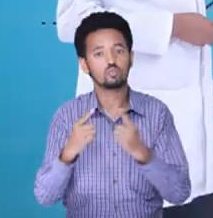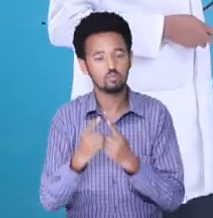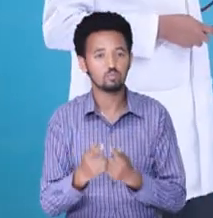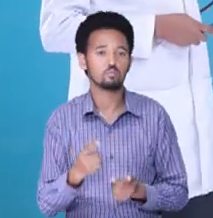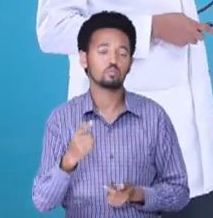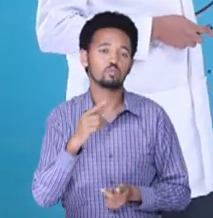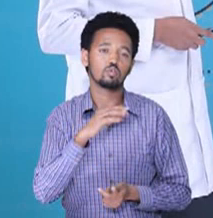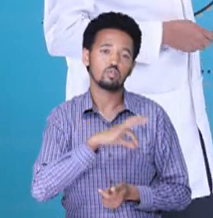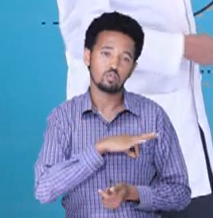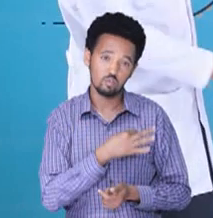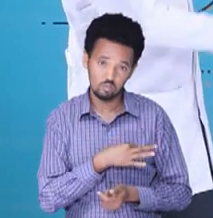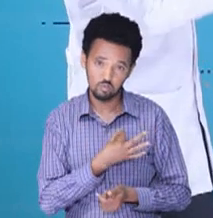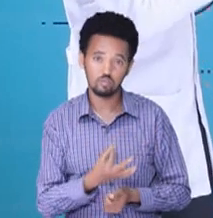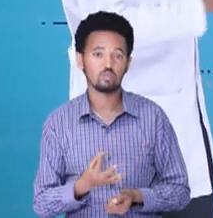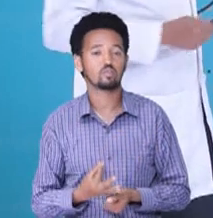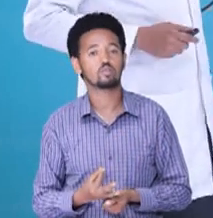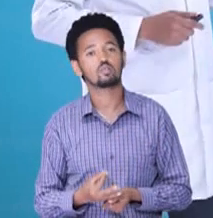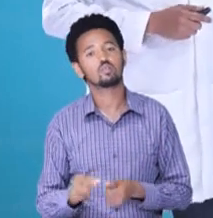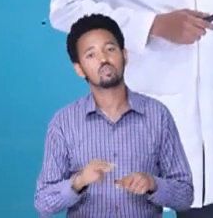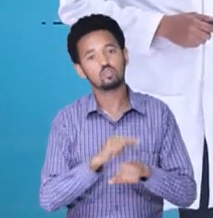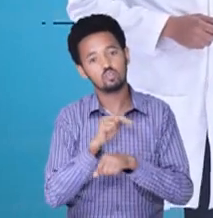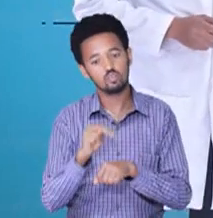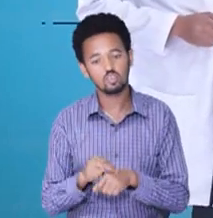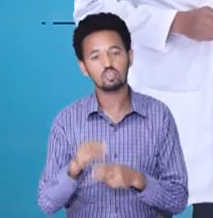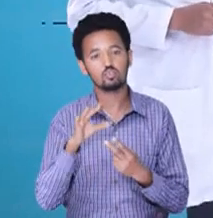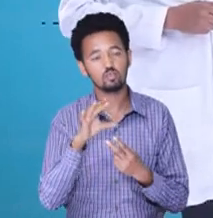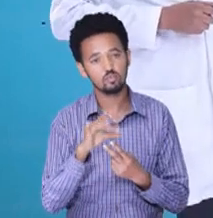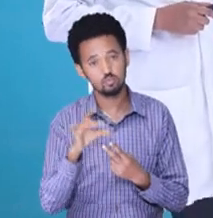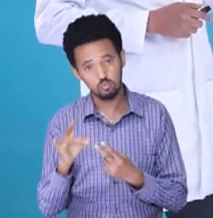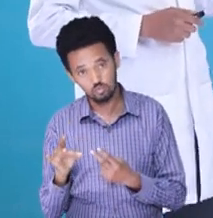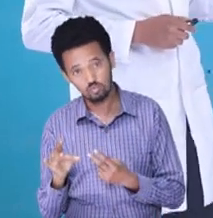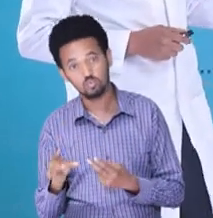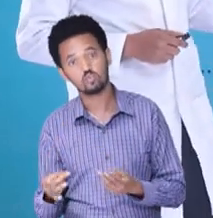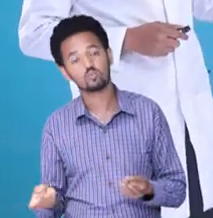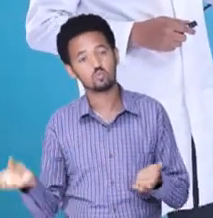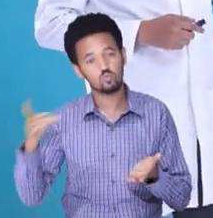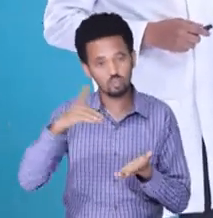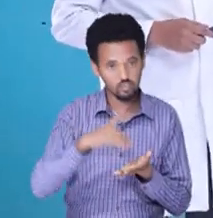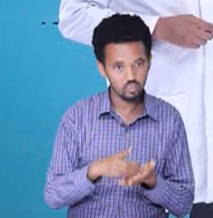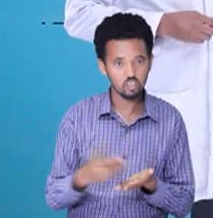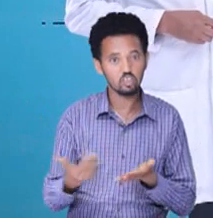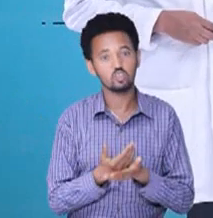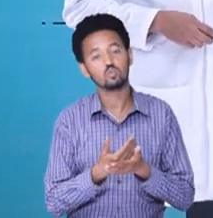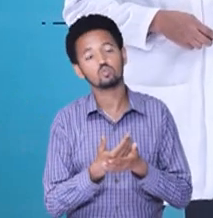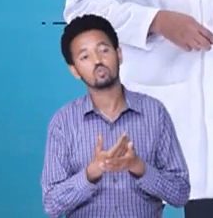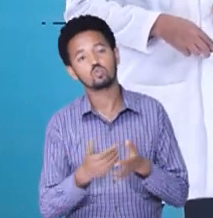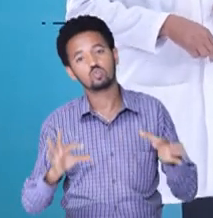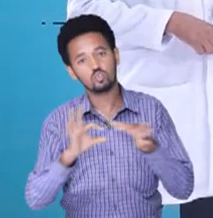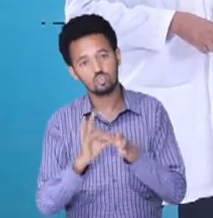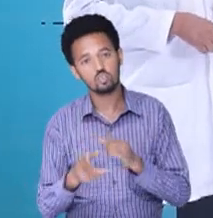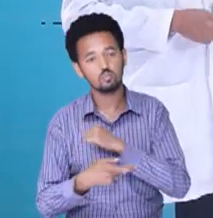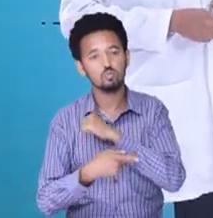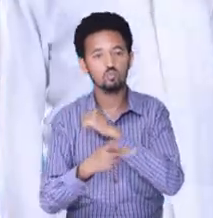ended the old regime of France. The National Assembly took an authority to create a new social and political condition